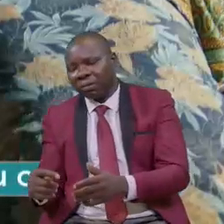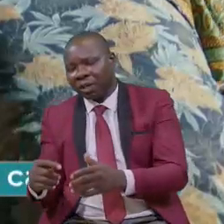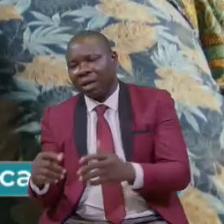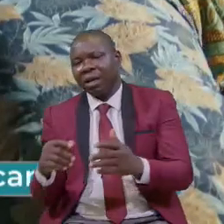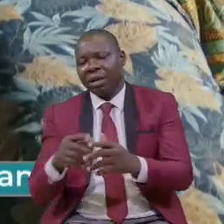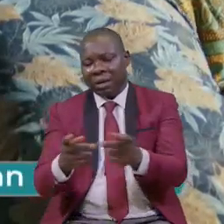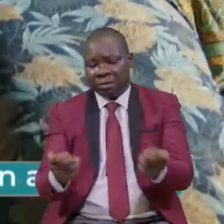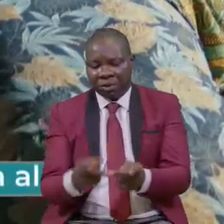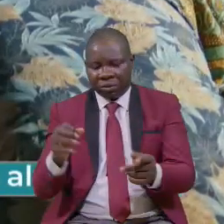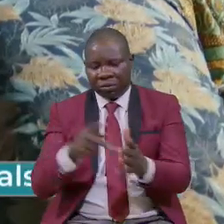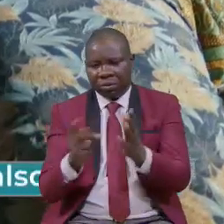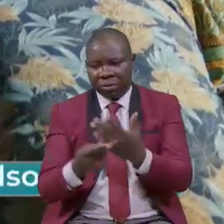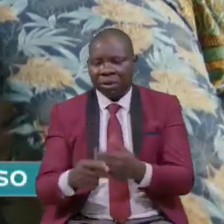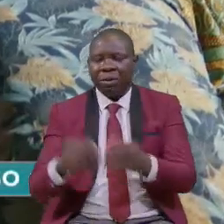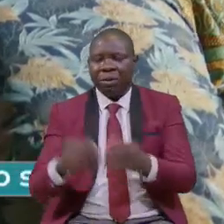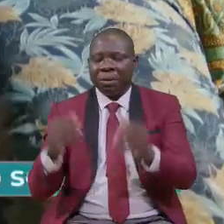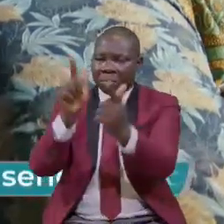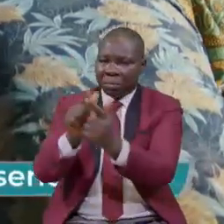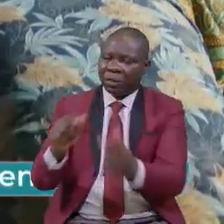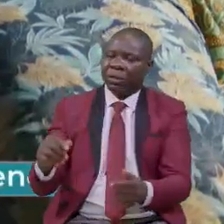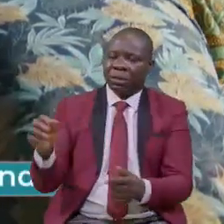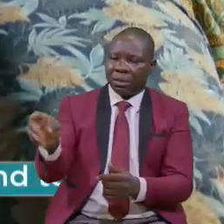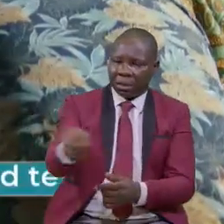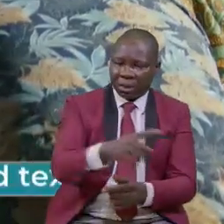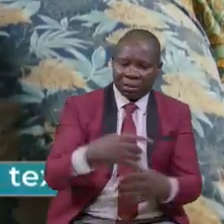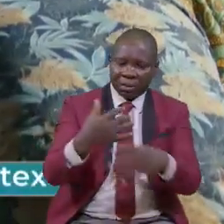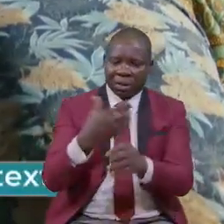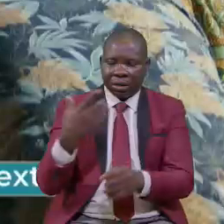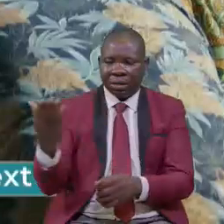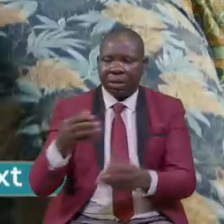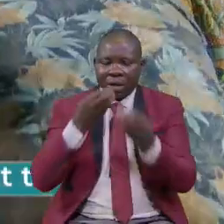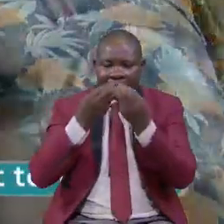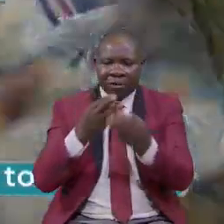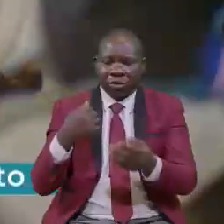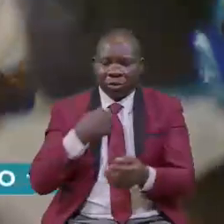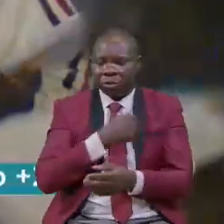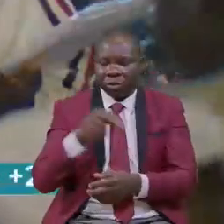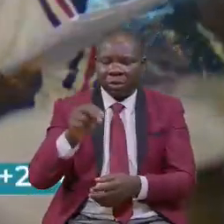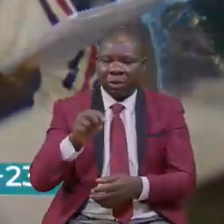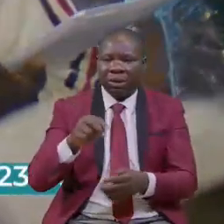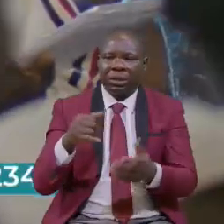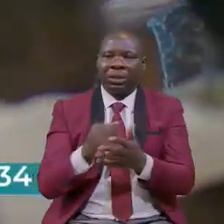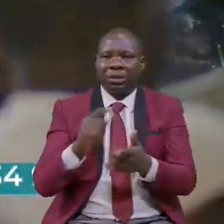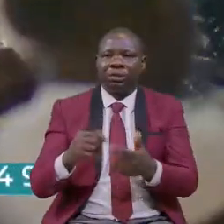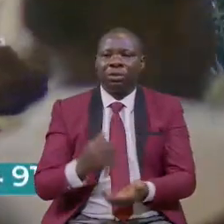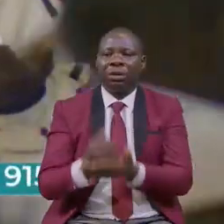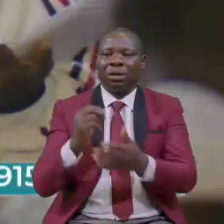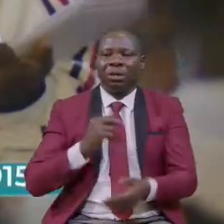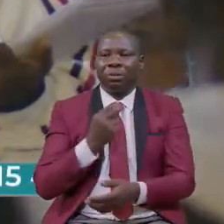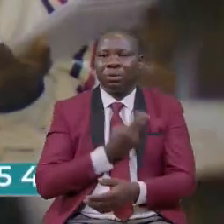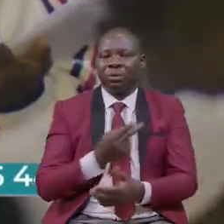their details. We need this information to help them. Please cooperate with the